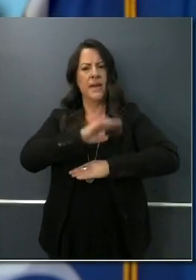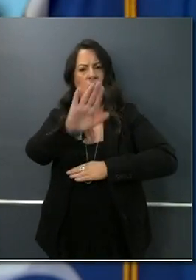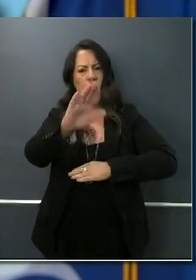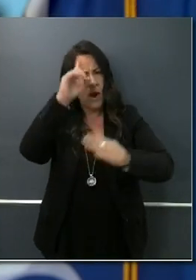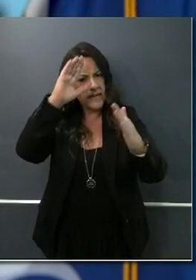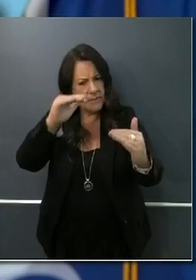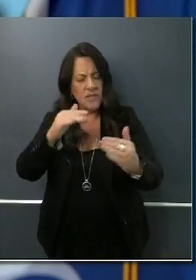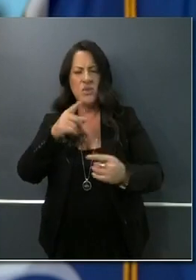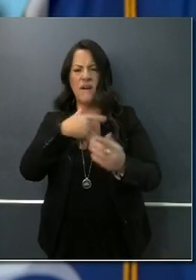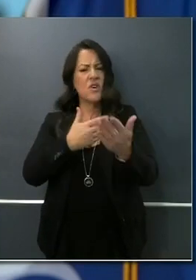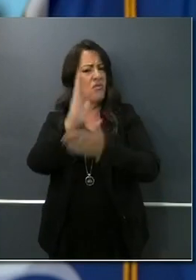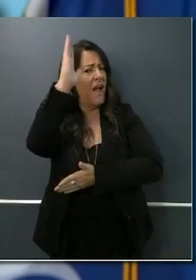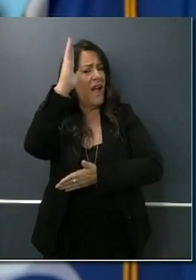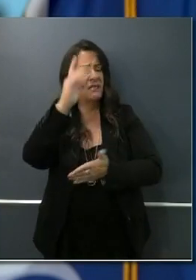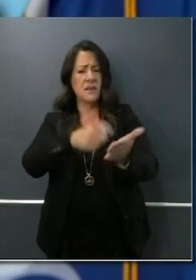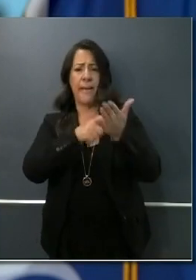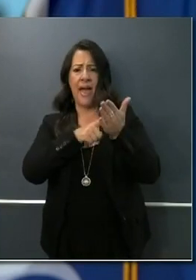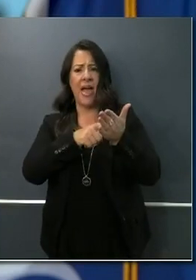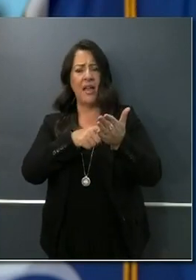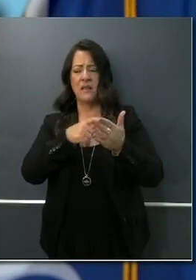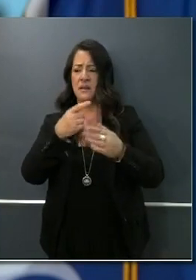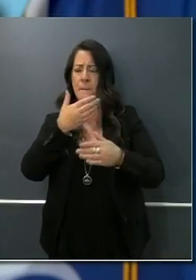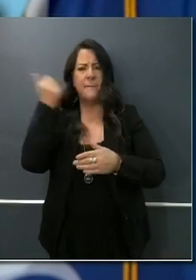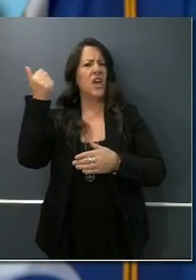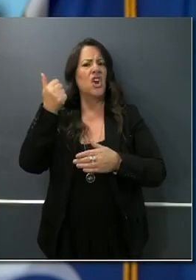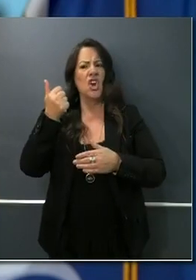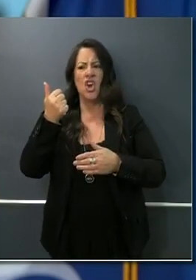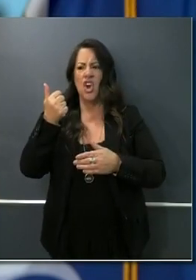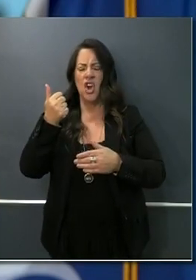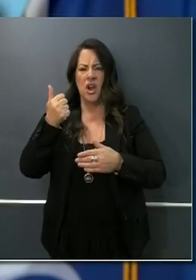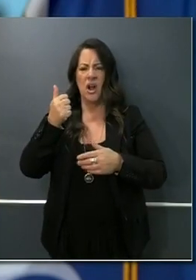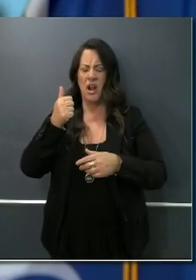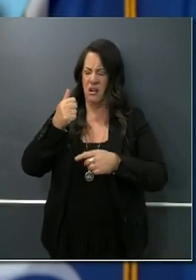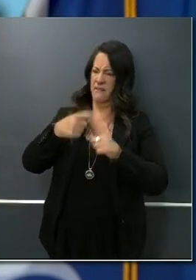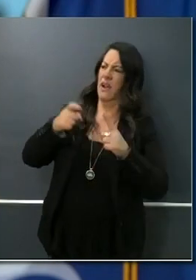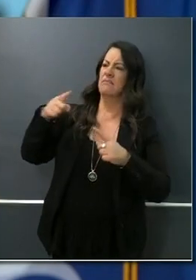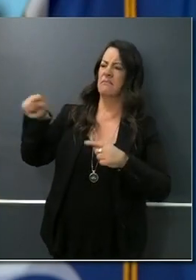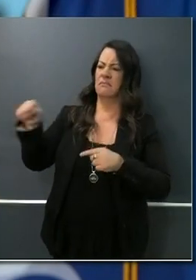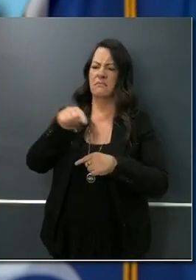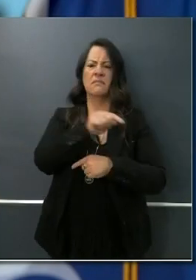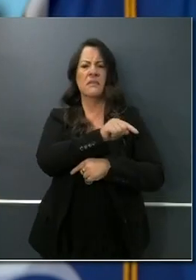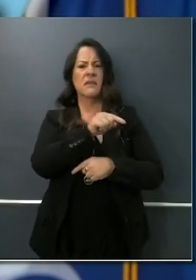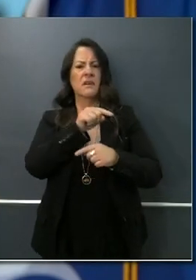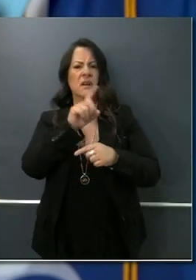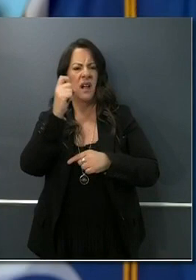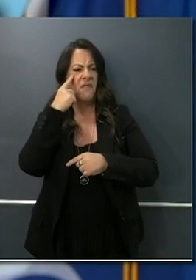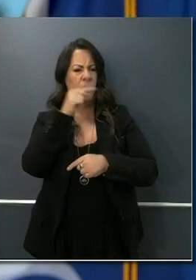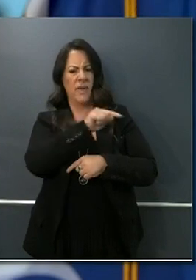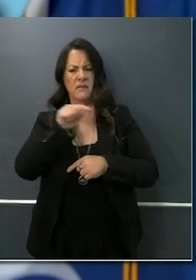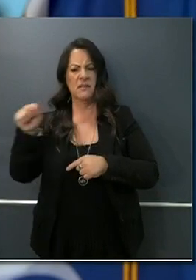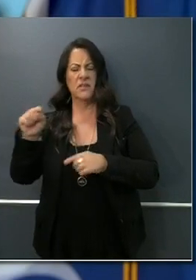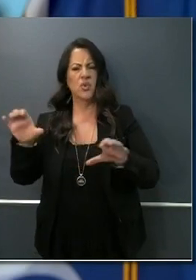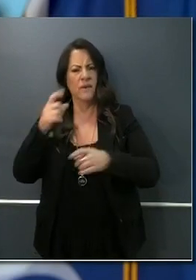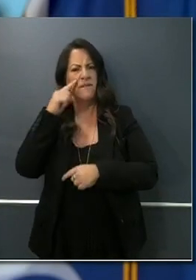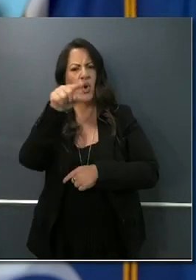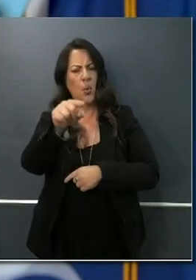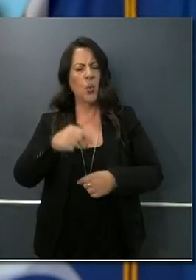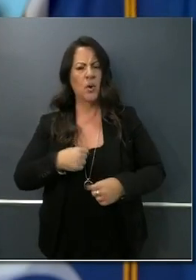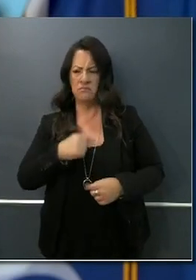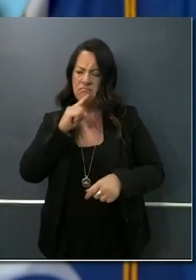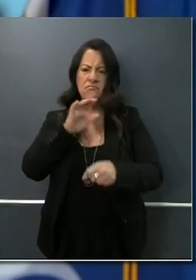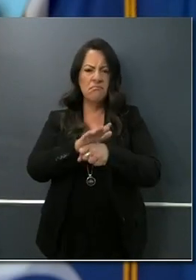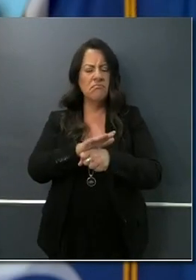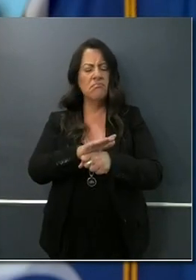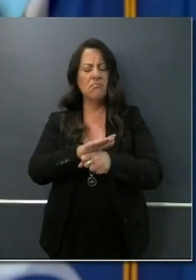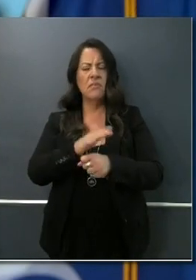rightful demands for performance from the state of California and all of our partners at the local level. And we're committed to